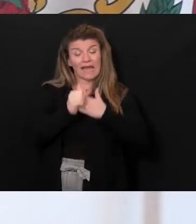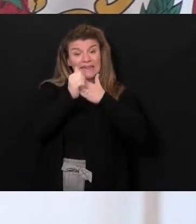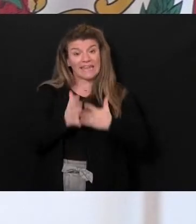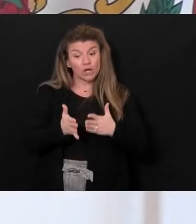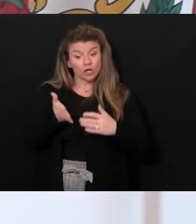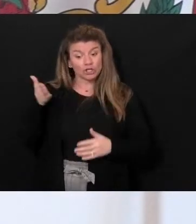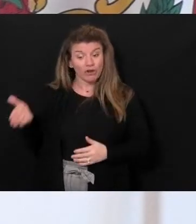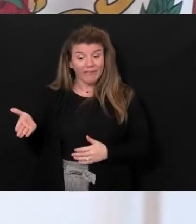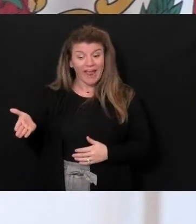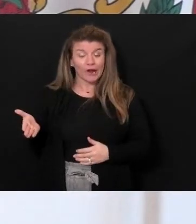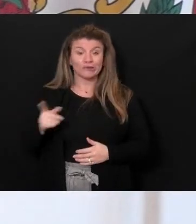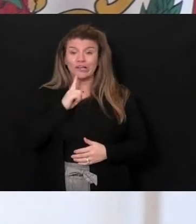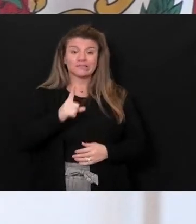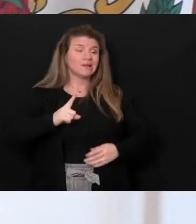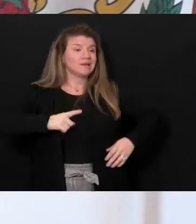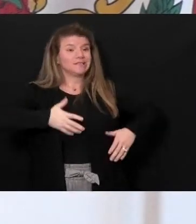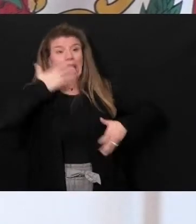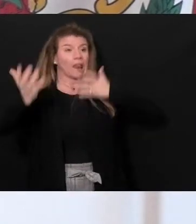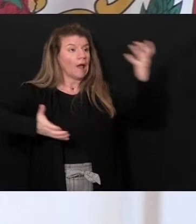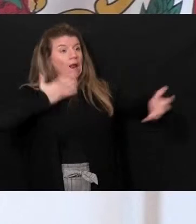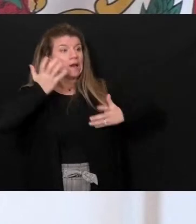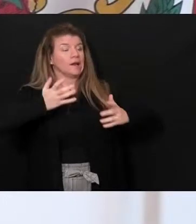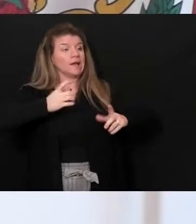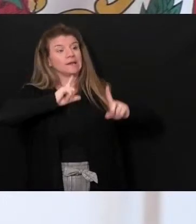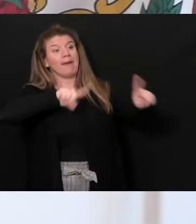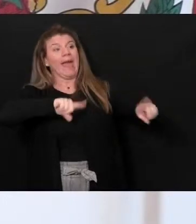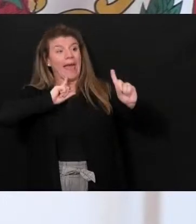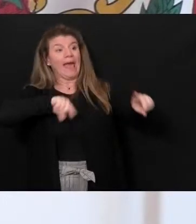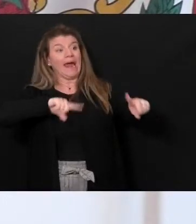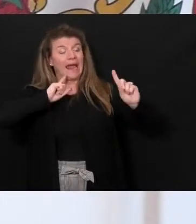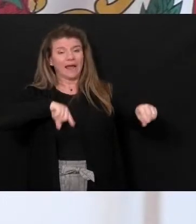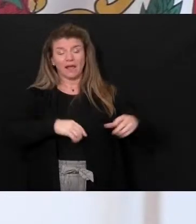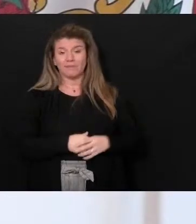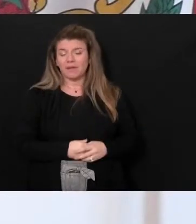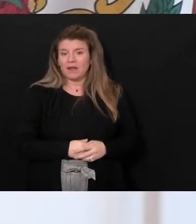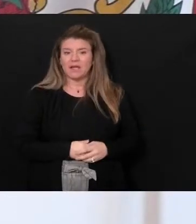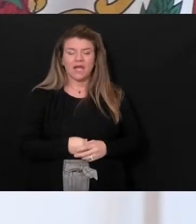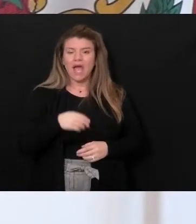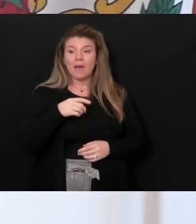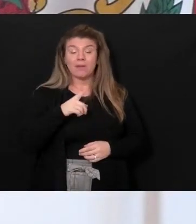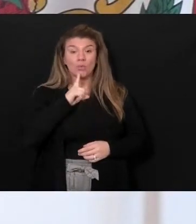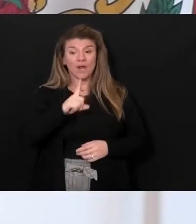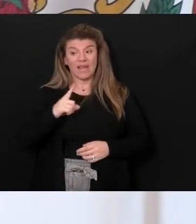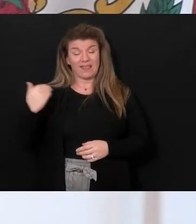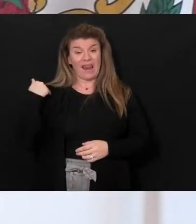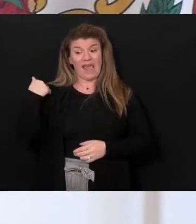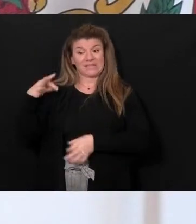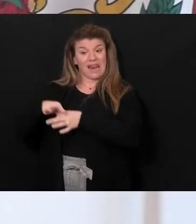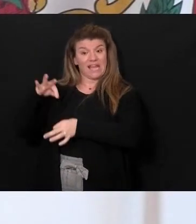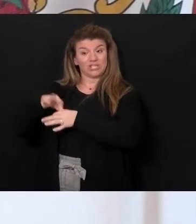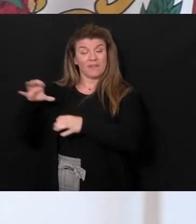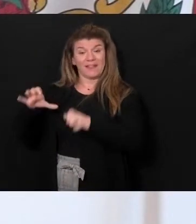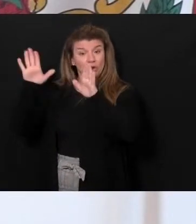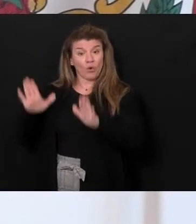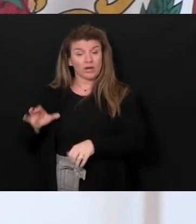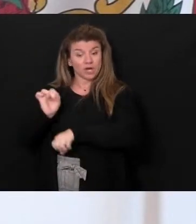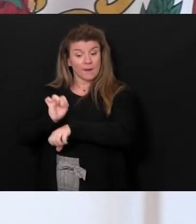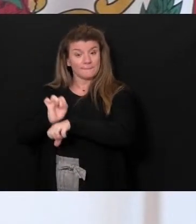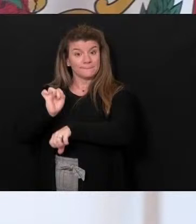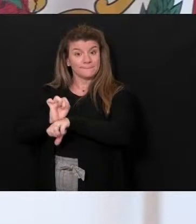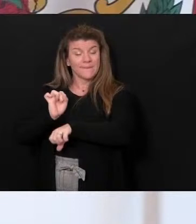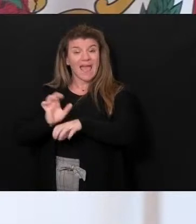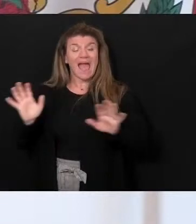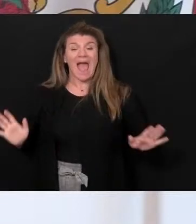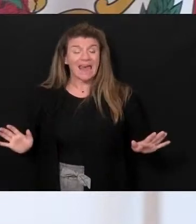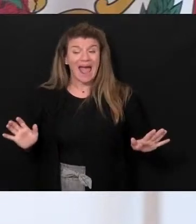there just beating the drum and everything. And they did a marvelous job in the last election and everything else. And I have no